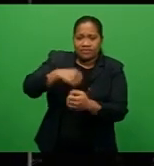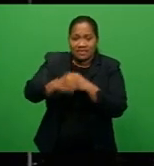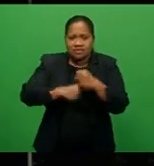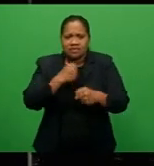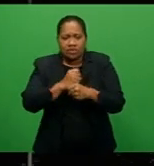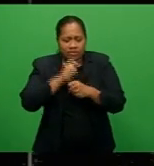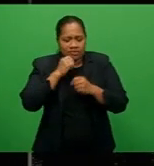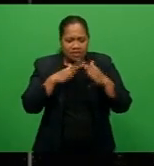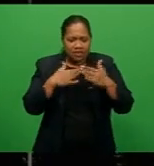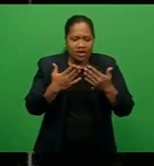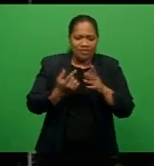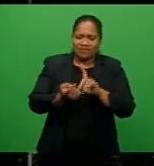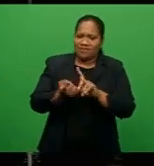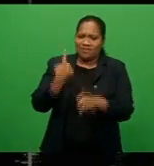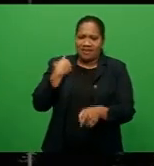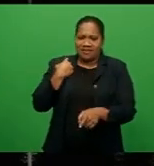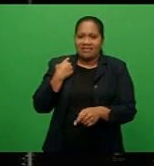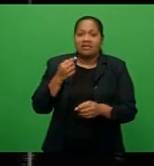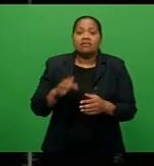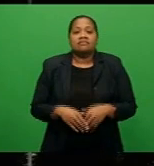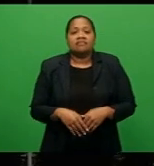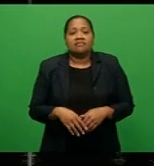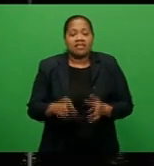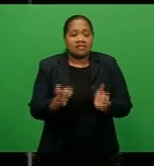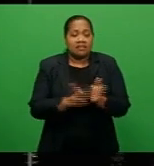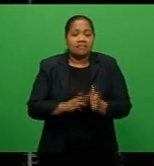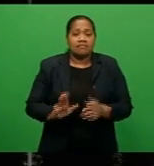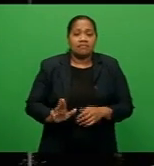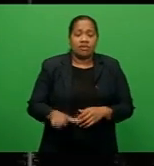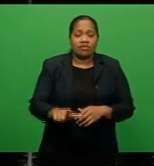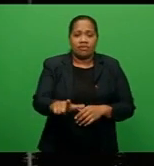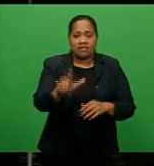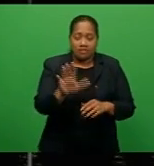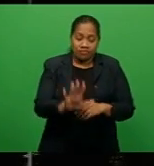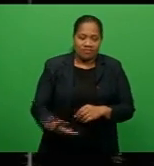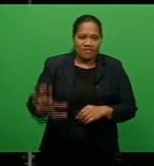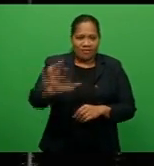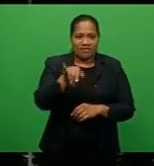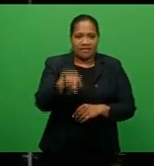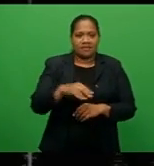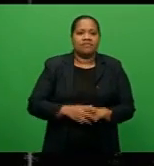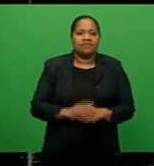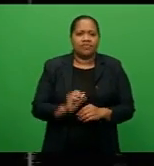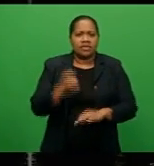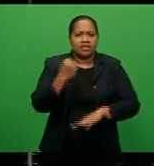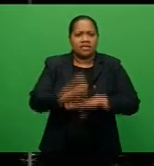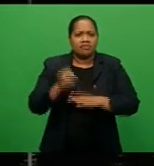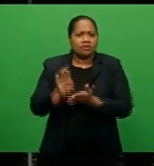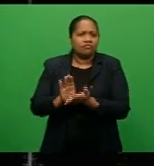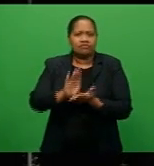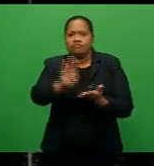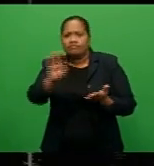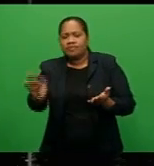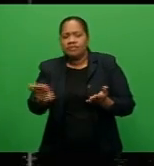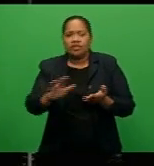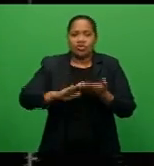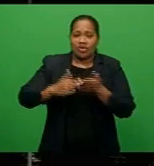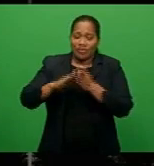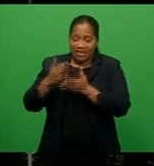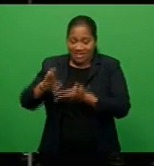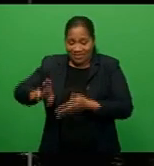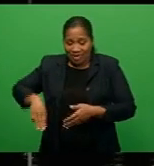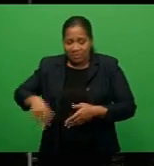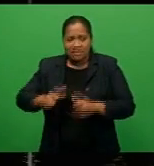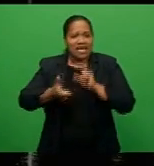for Navindamu villages in Madawata province. A seawall is being constructed by the government, granting assurance to community members